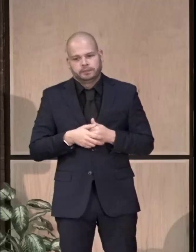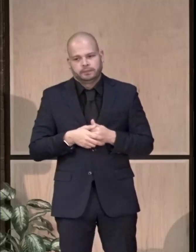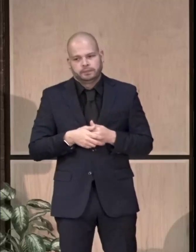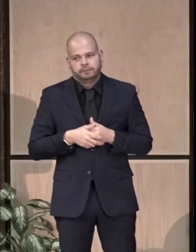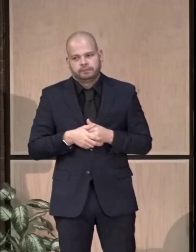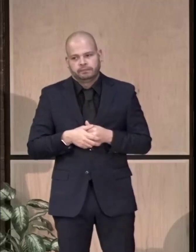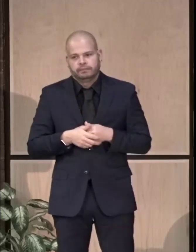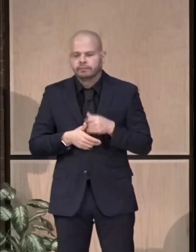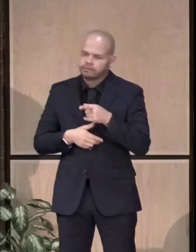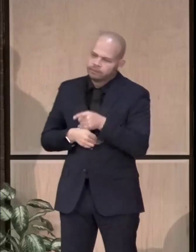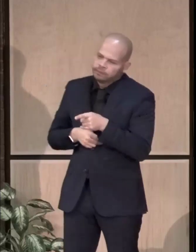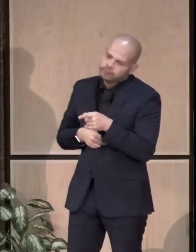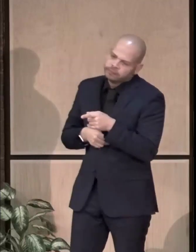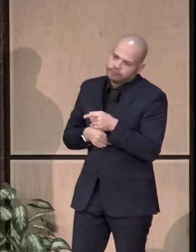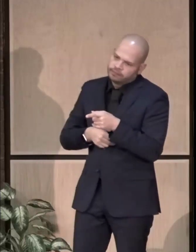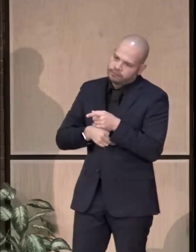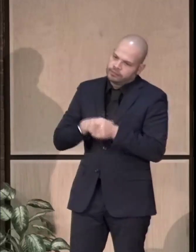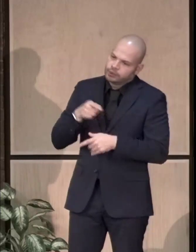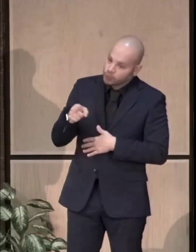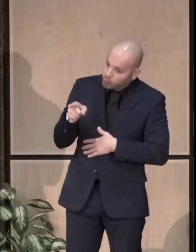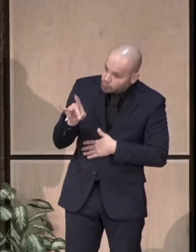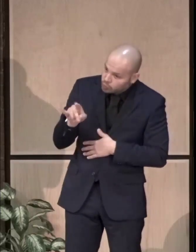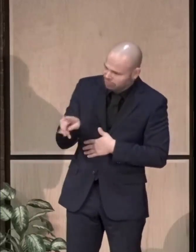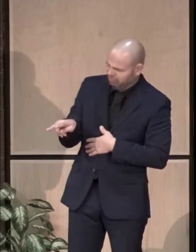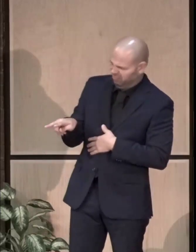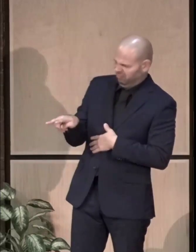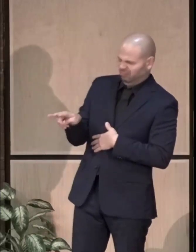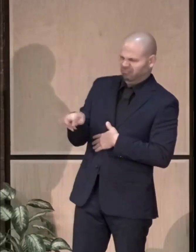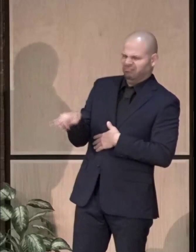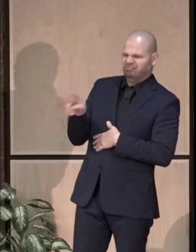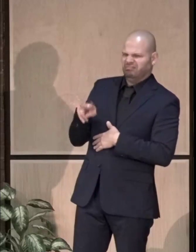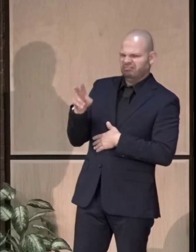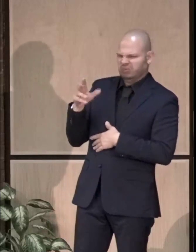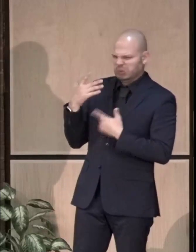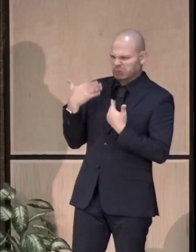Did you ever have any reason to suspect that Card was a heavy drinker?